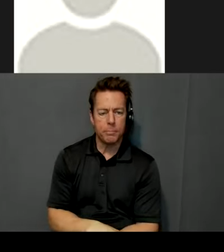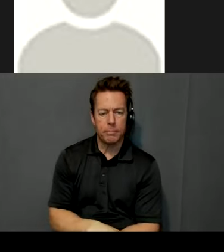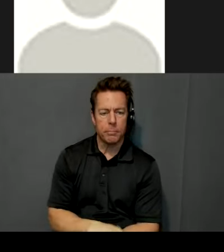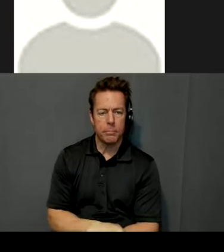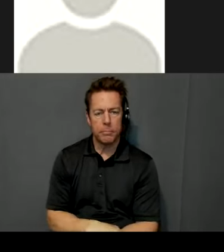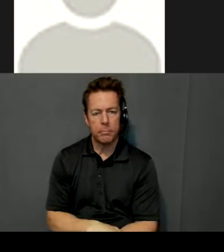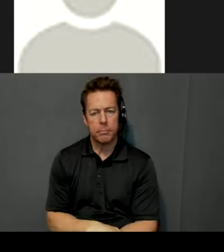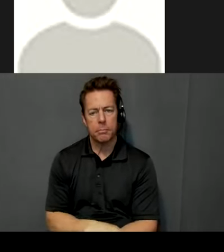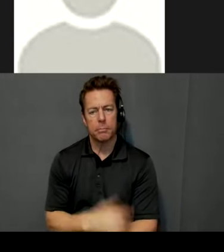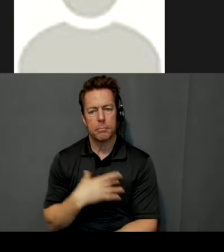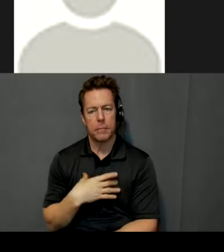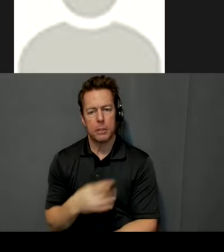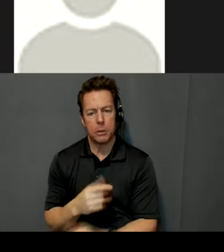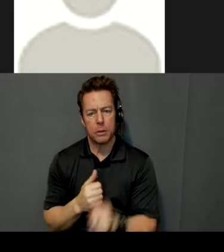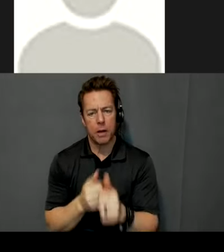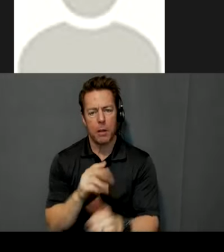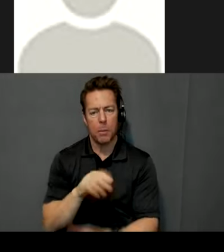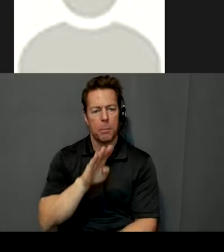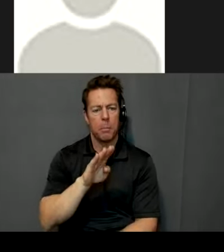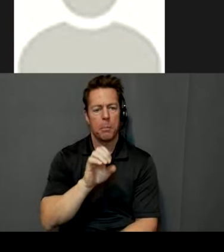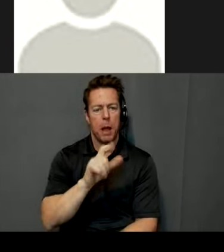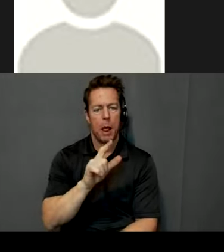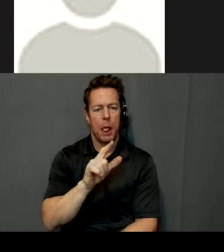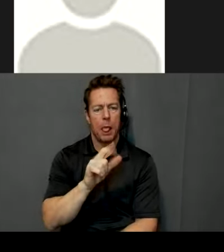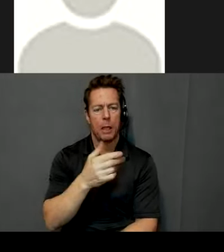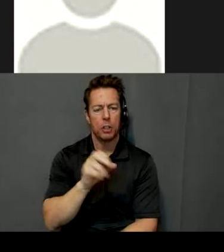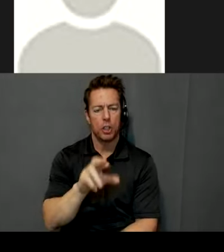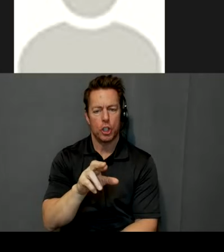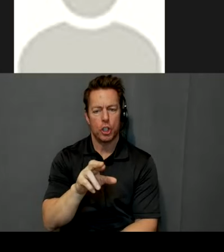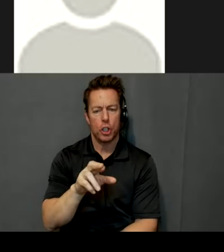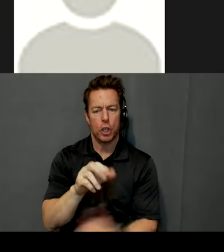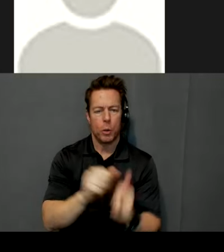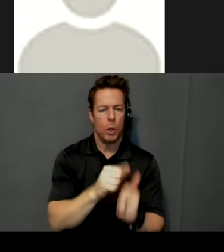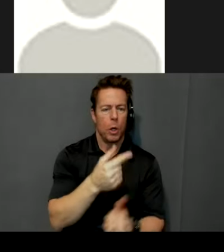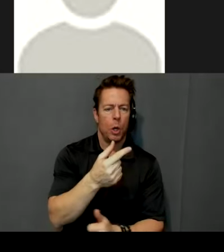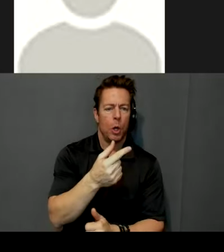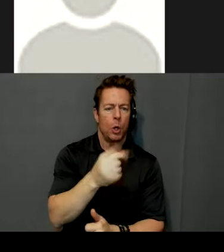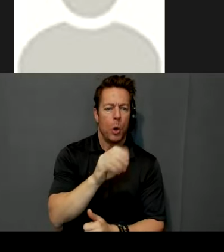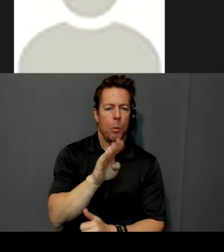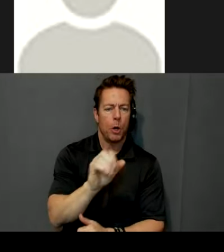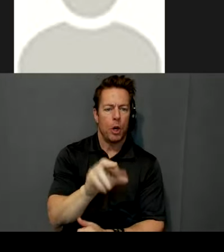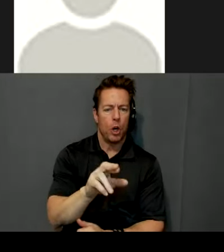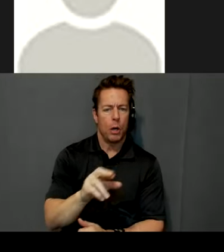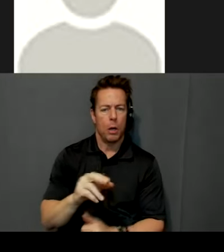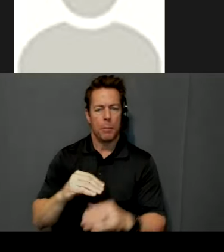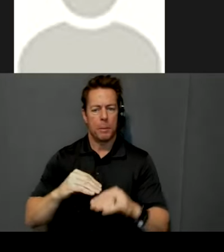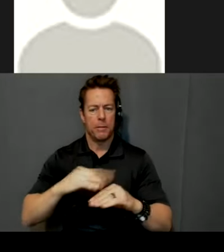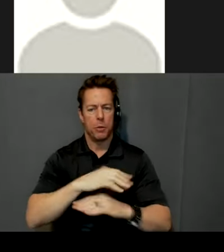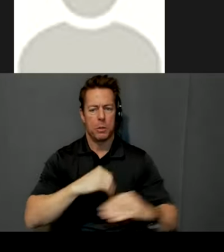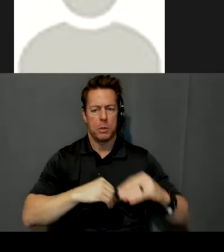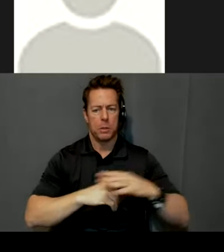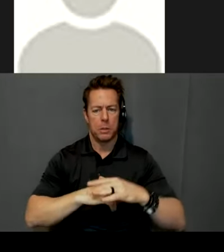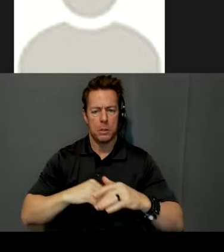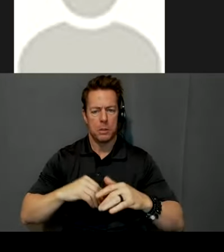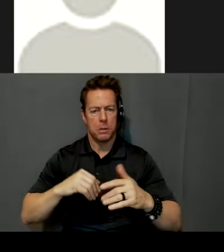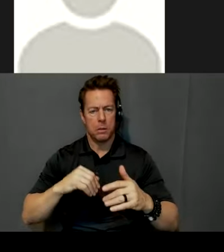I thought it'd be interesting to follow up Bellinger with Gober because it appears that she may be influenced by his work, or at least she's been